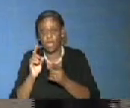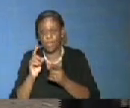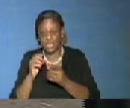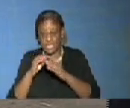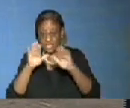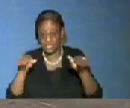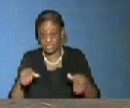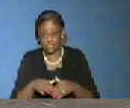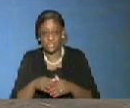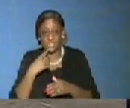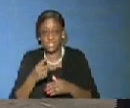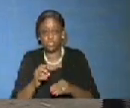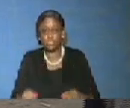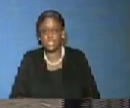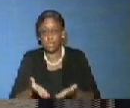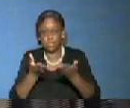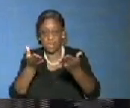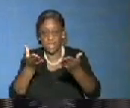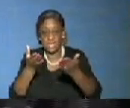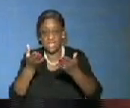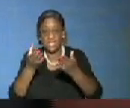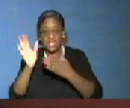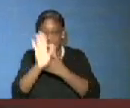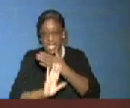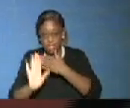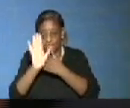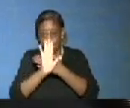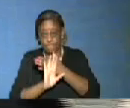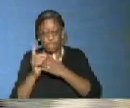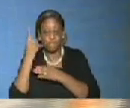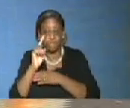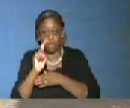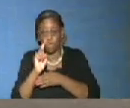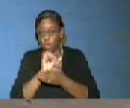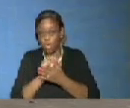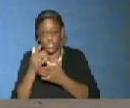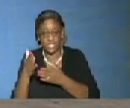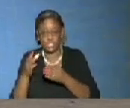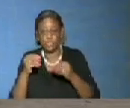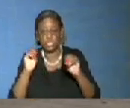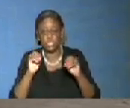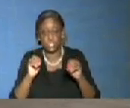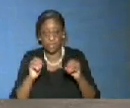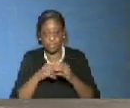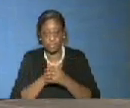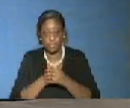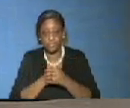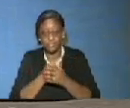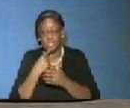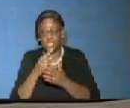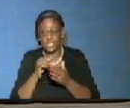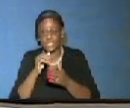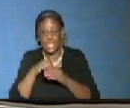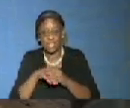no pale purchase, and I think that's a safe way for most island to be shipped. And after being in the business for the past 55